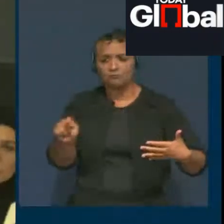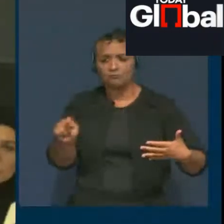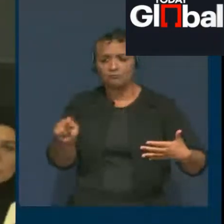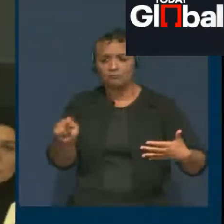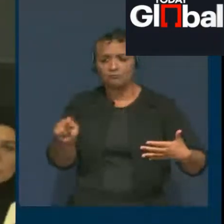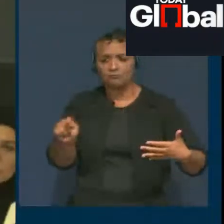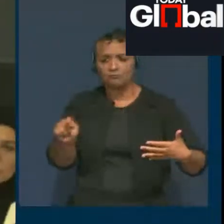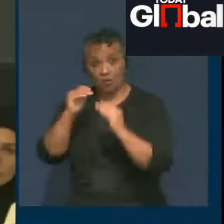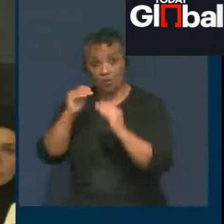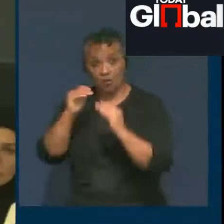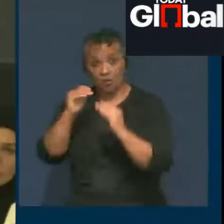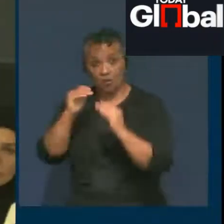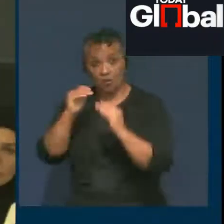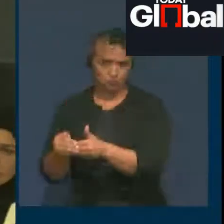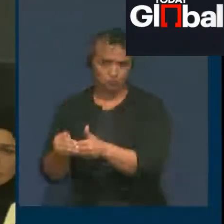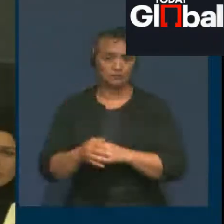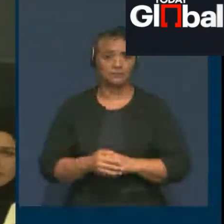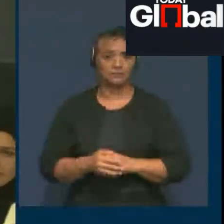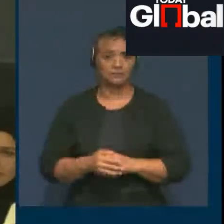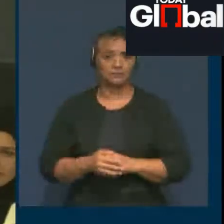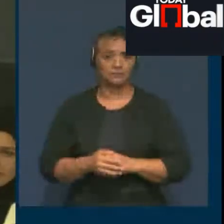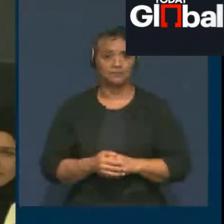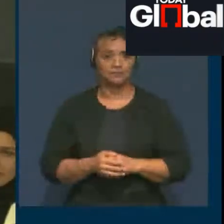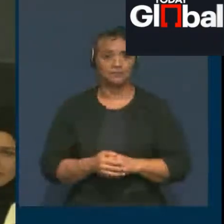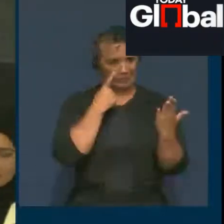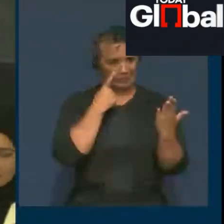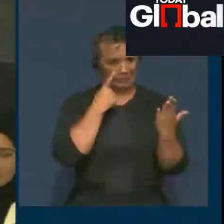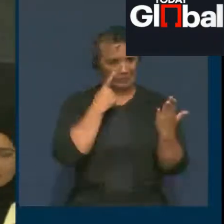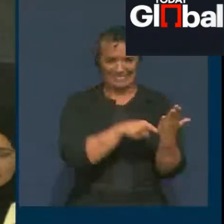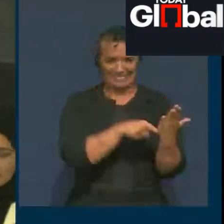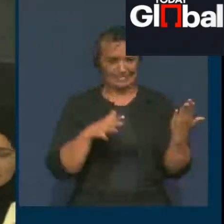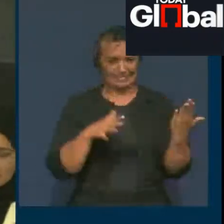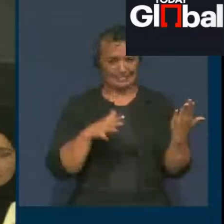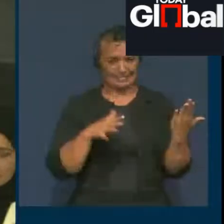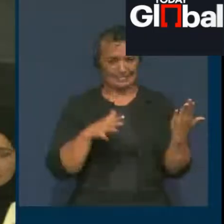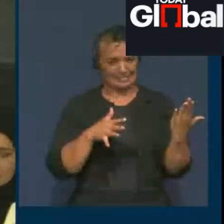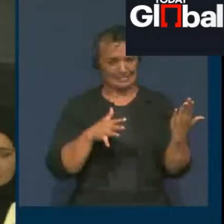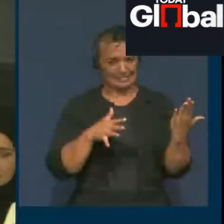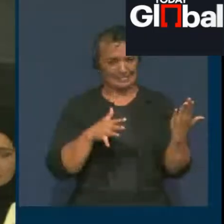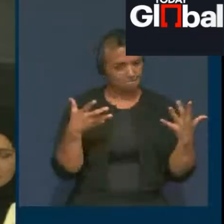repealing all laws which may